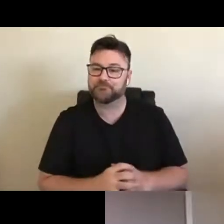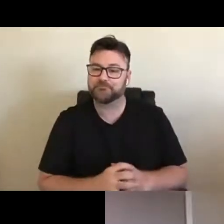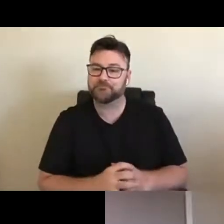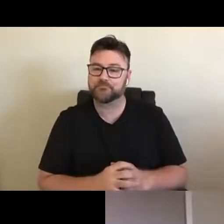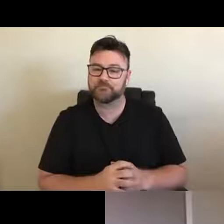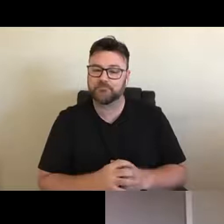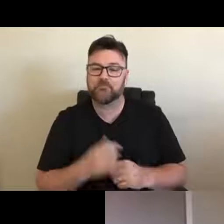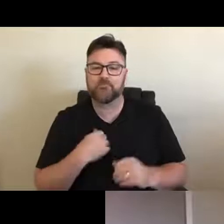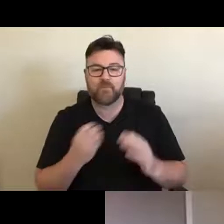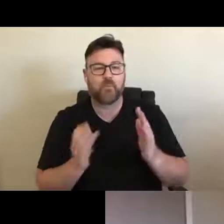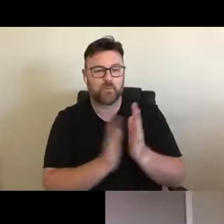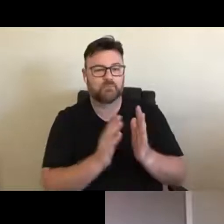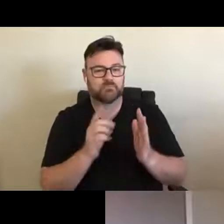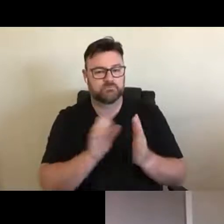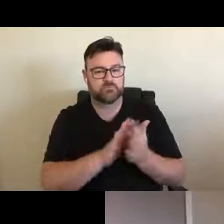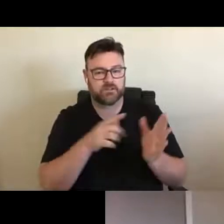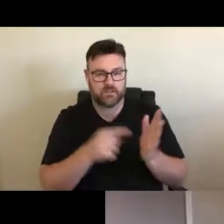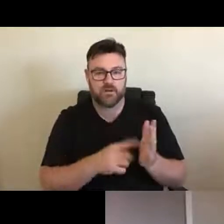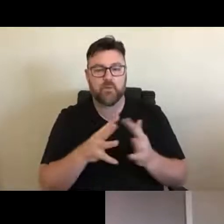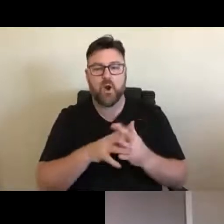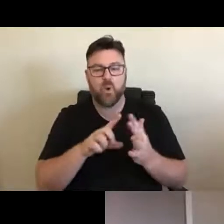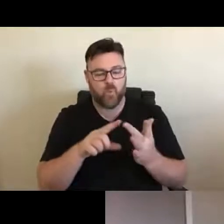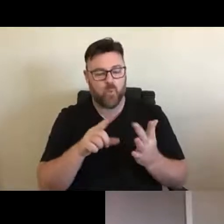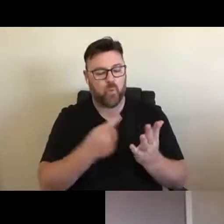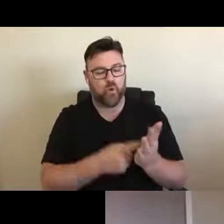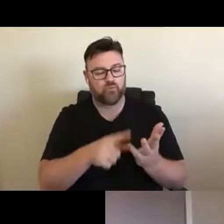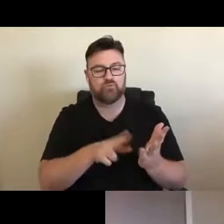but I'm broadcasting from Wurundjeri and Boonwurrung country.